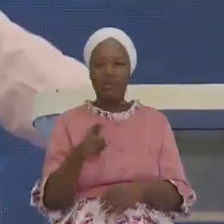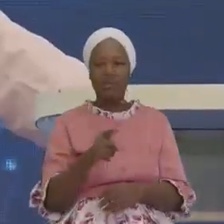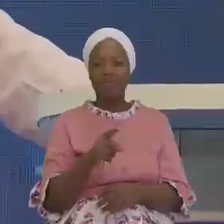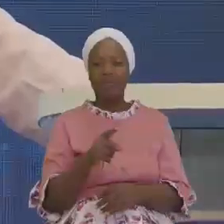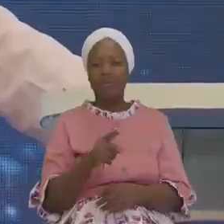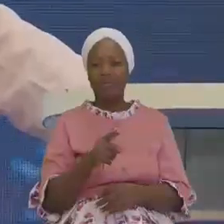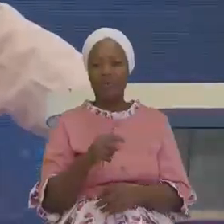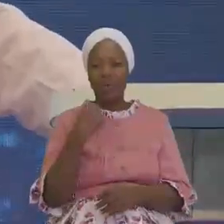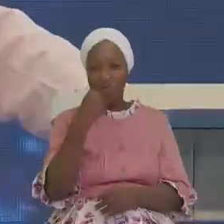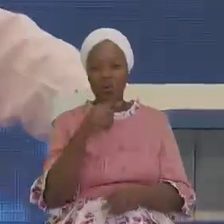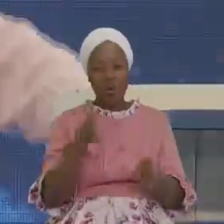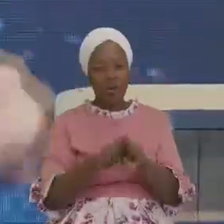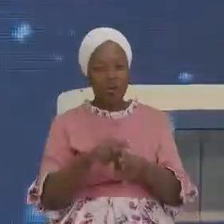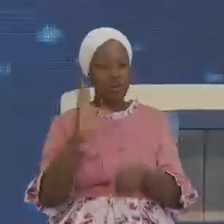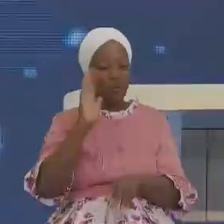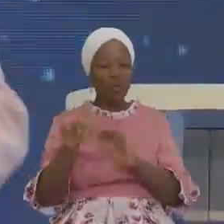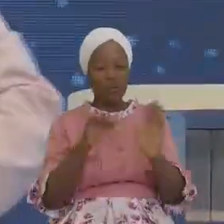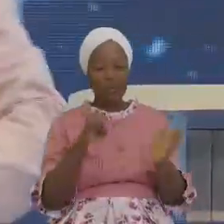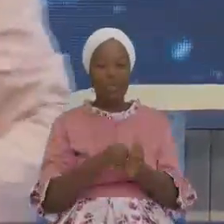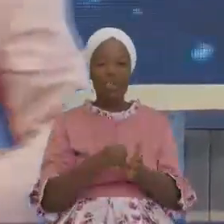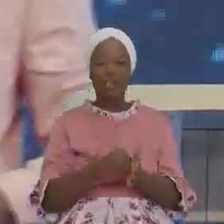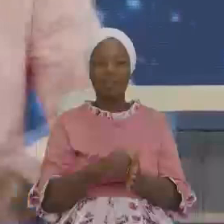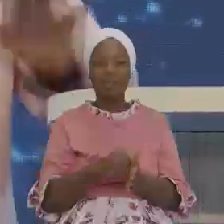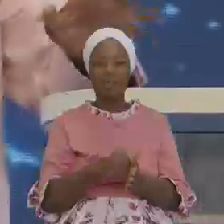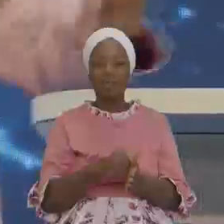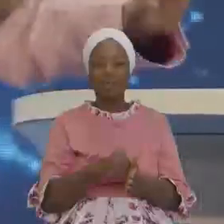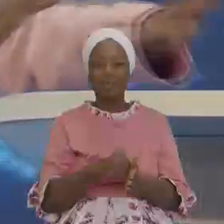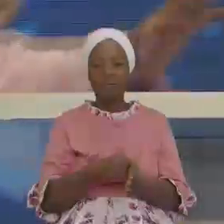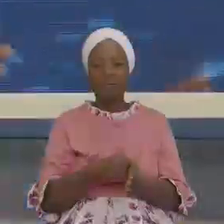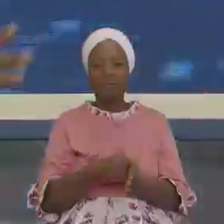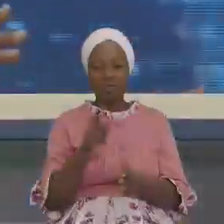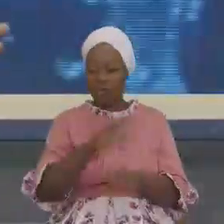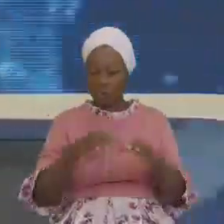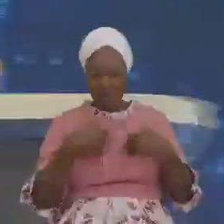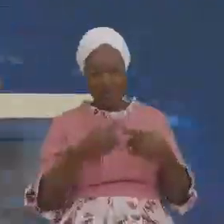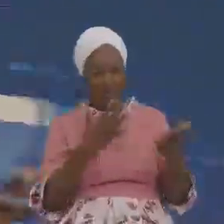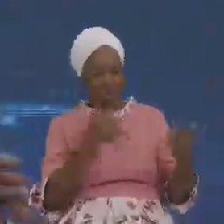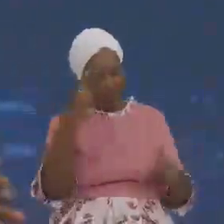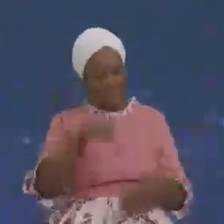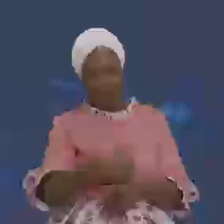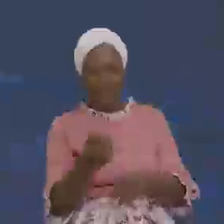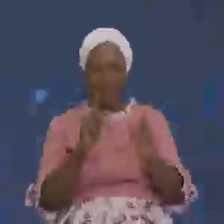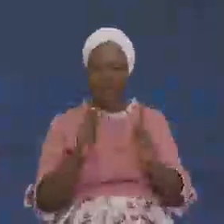who also will do it. You don't need to wait for another person.